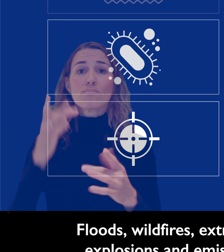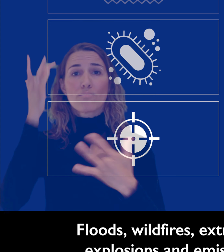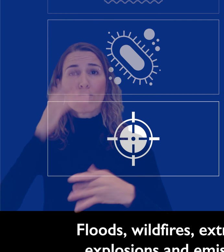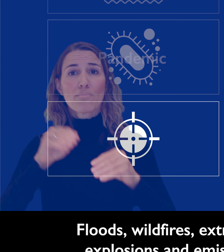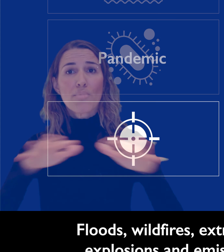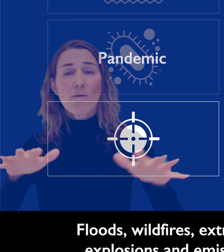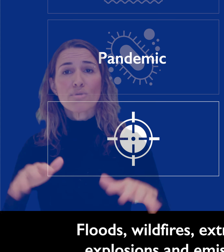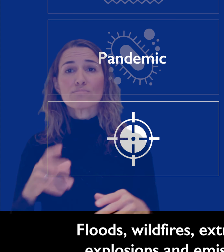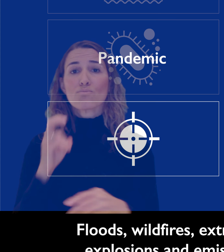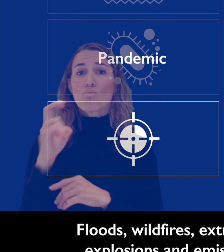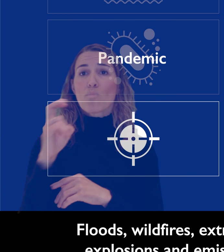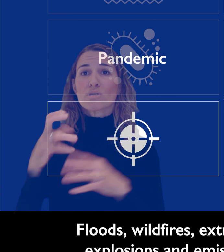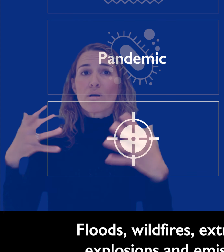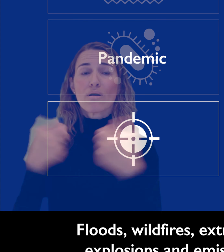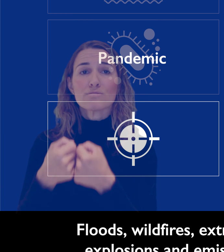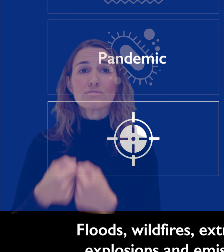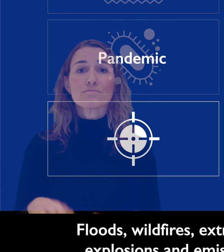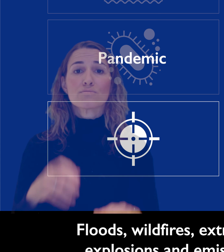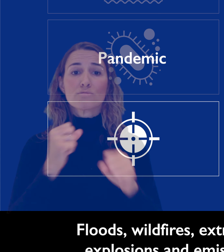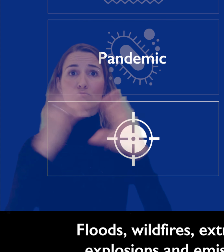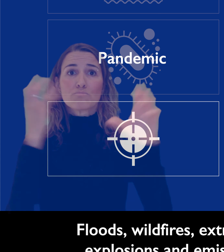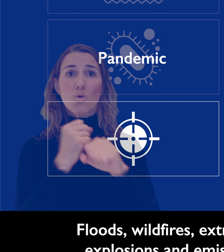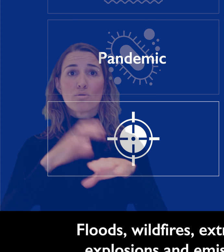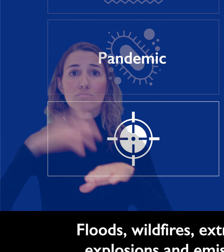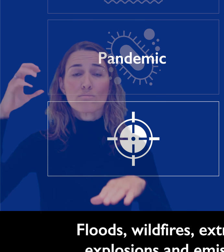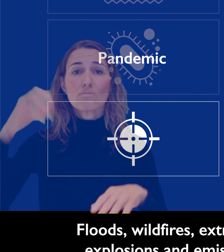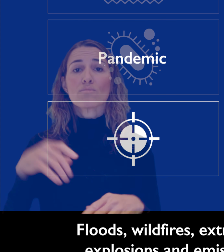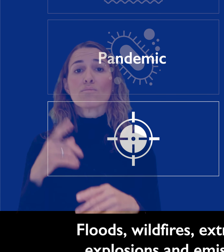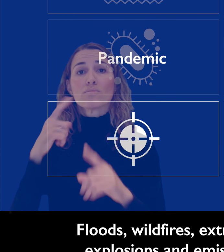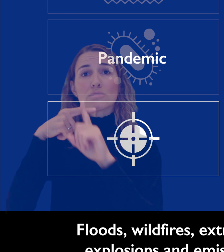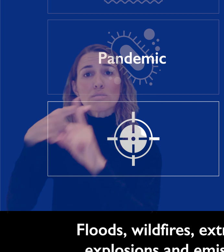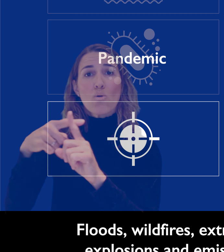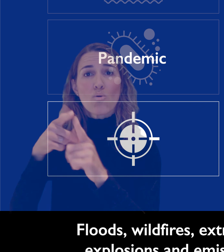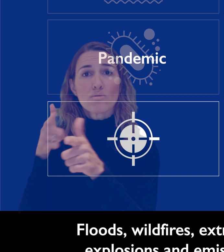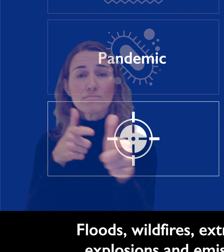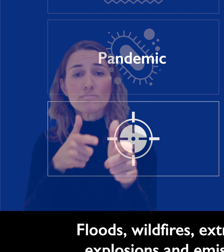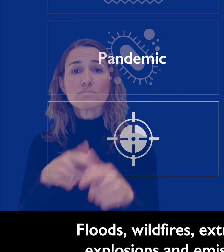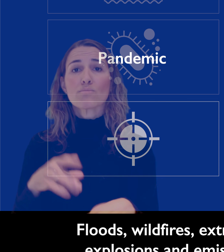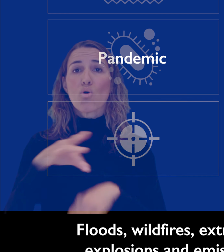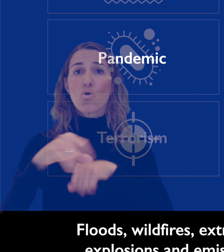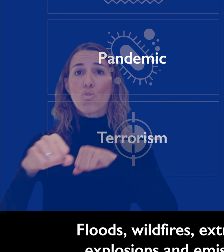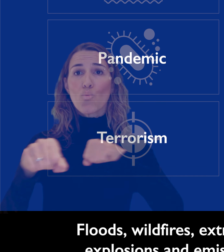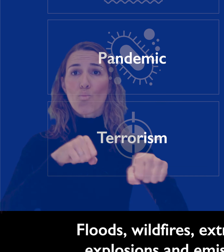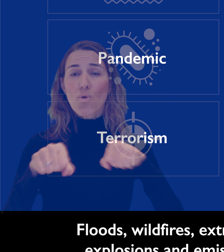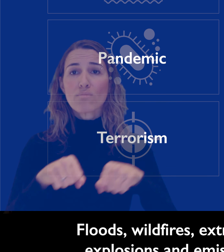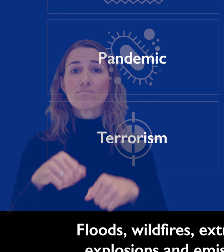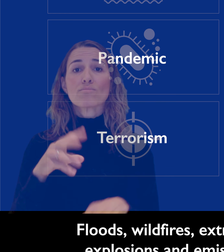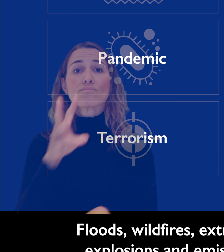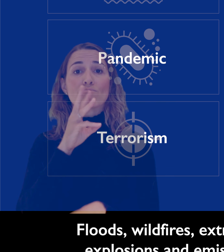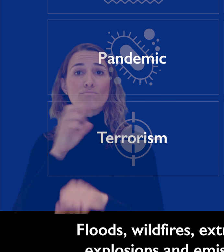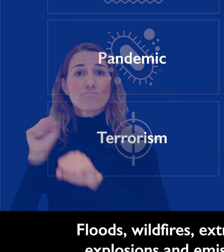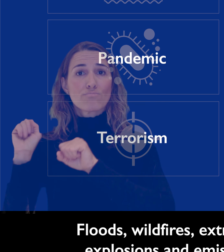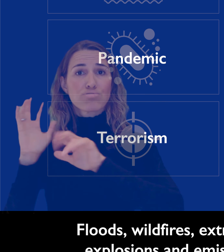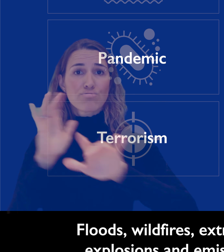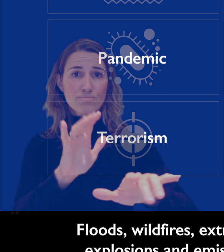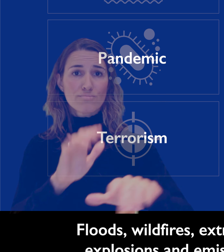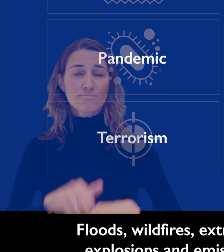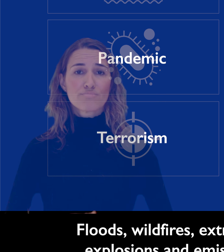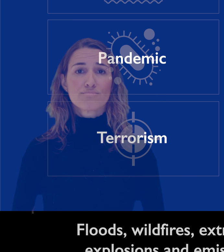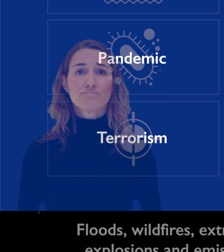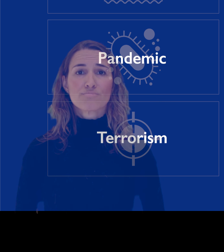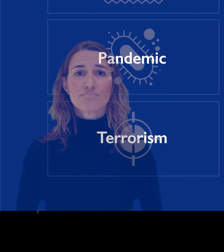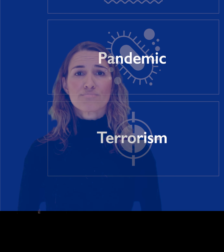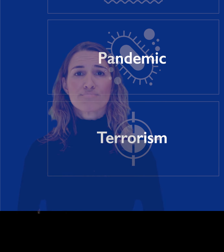pandemic, transport accidents, explosions and emissions, terrorism, earthquakes,